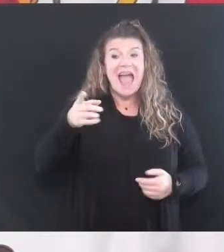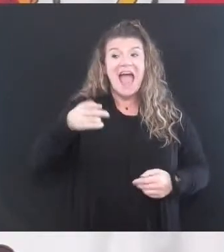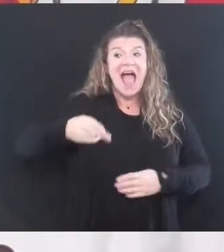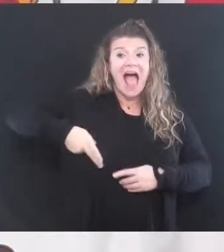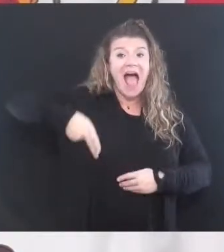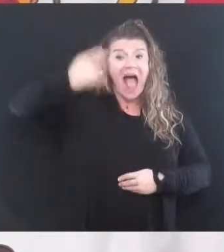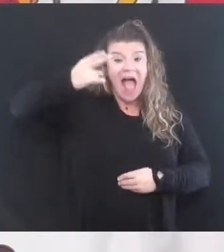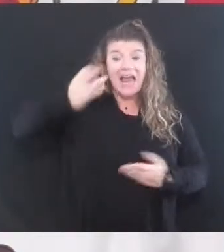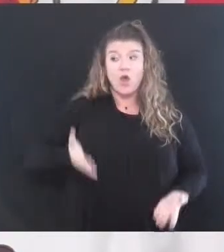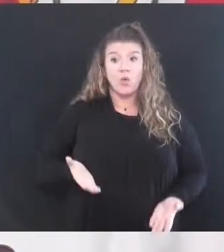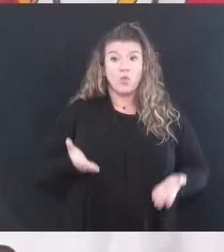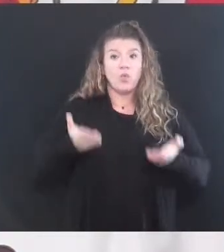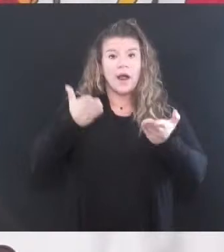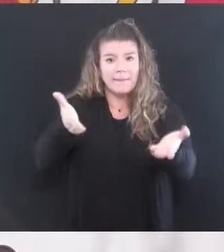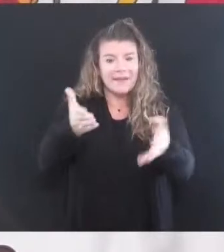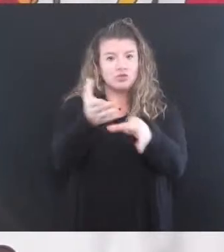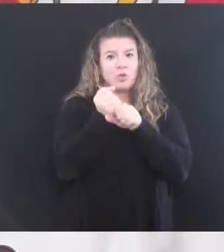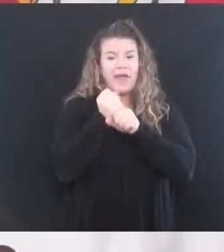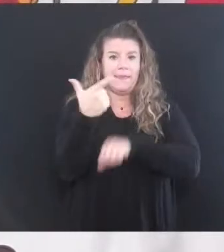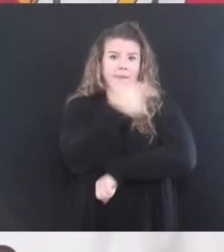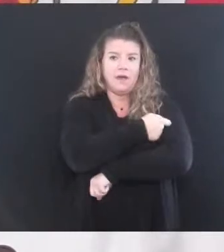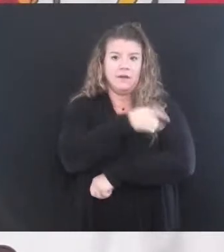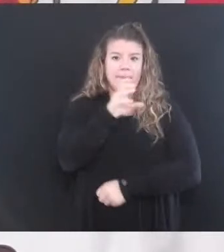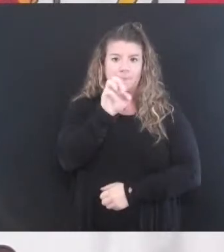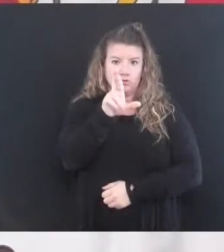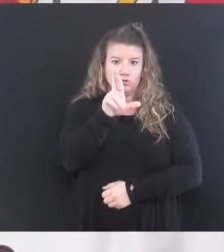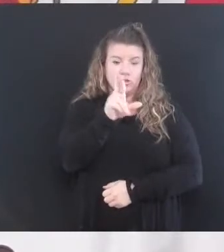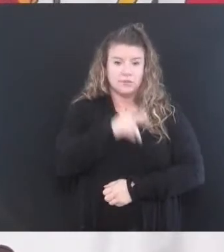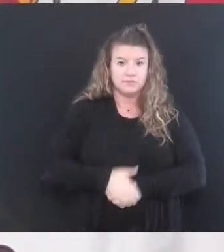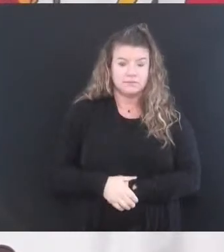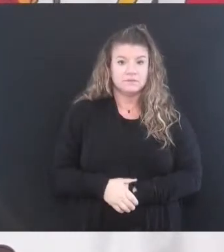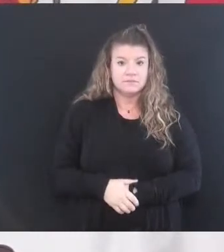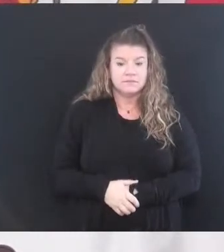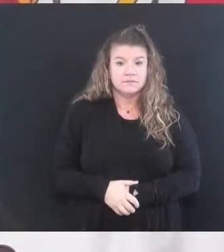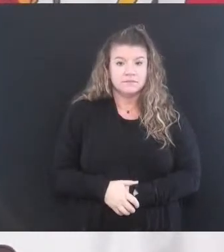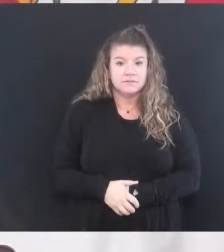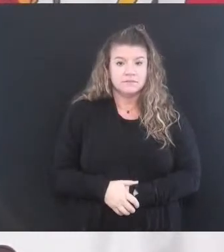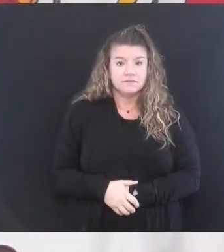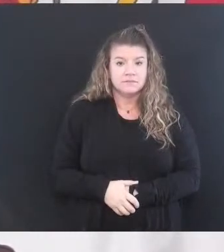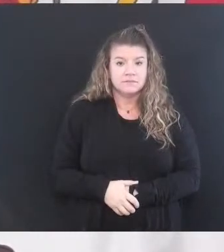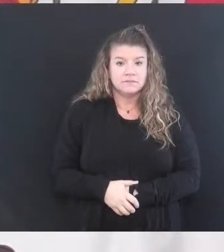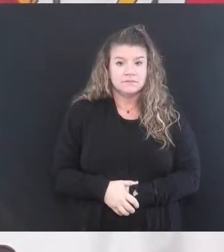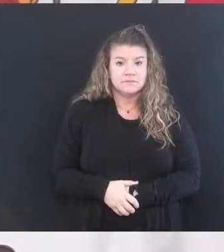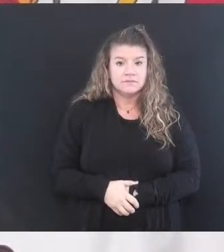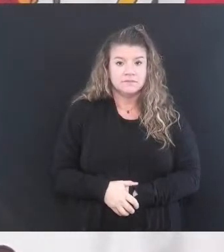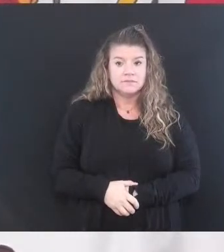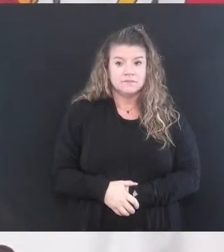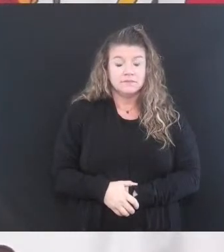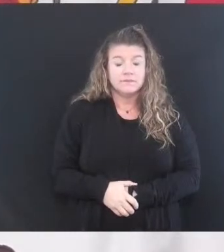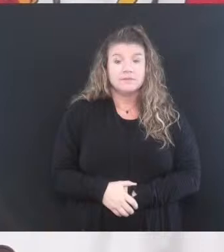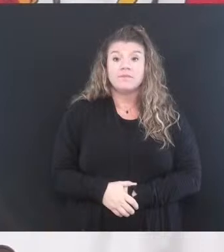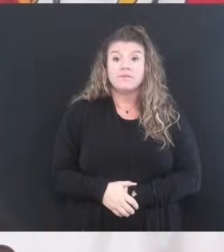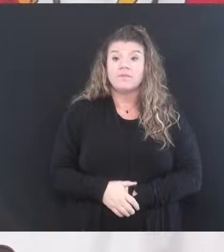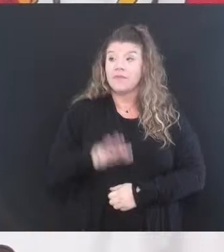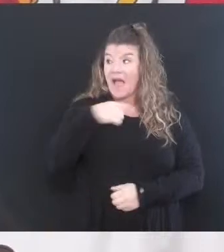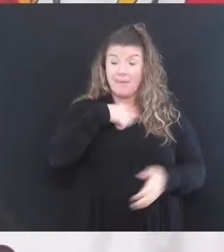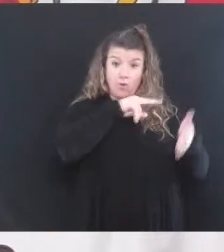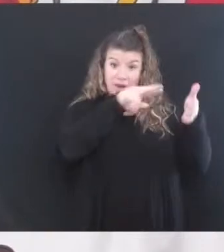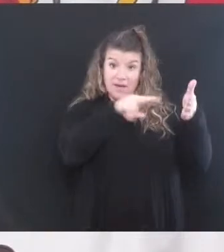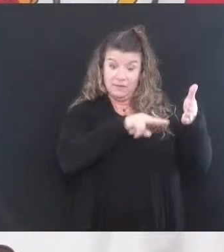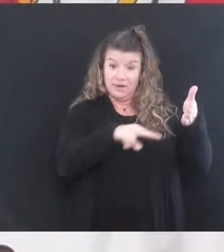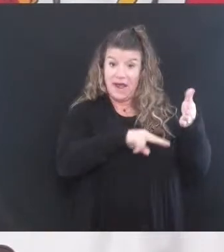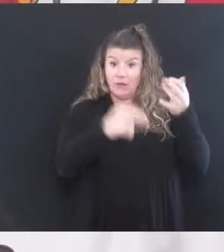recommends you get a booster shot. Now, I'm going to read with you just a second here. Today,